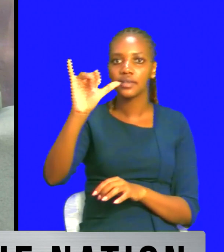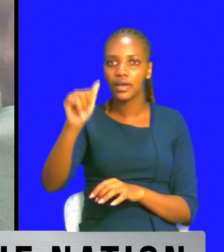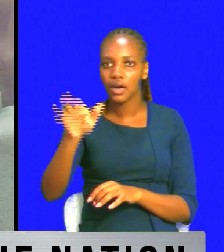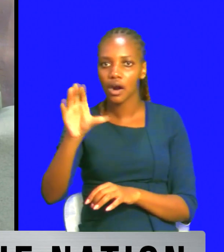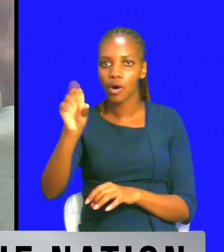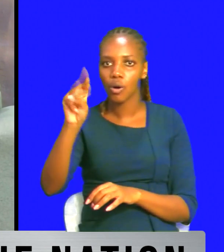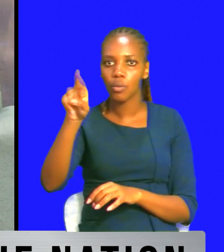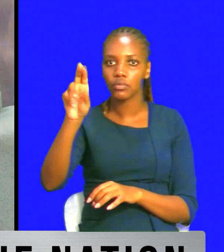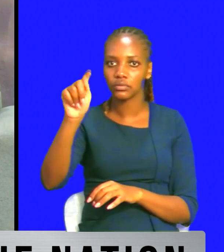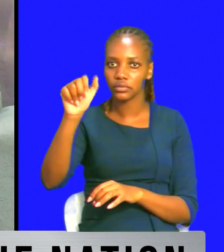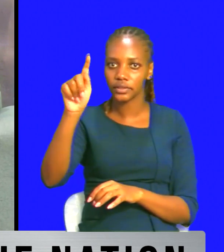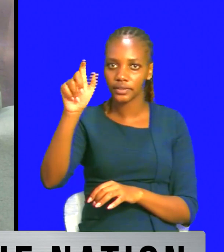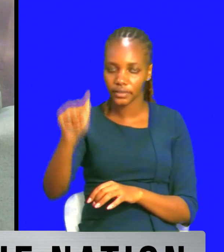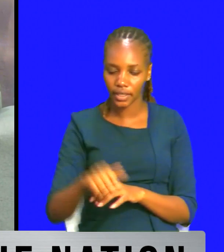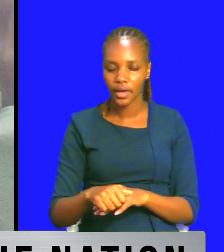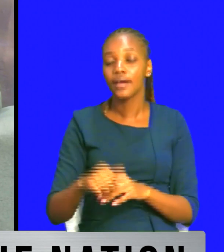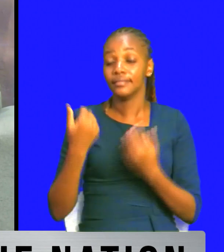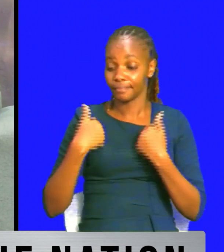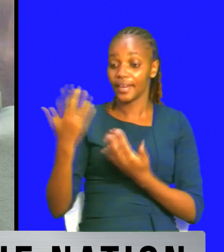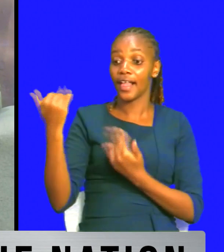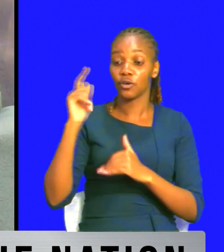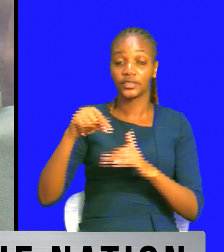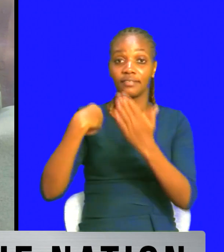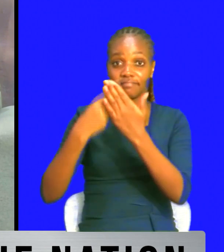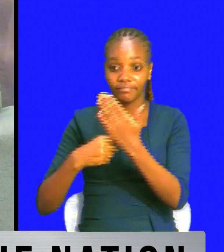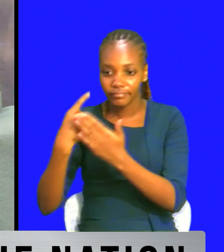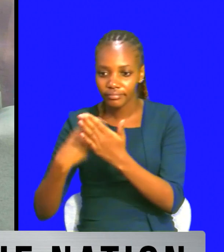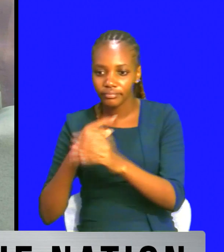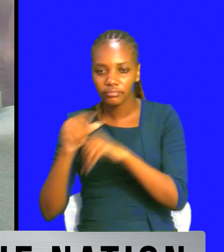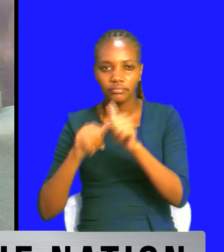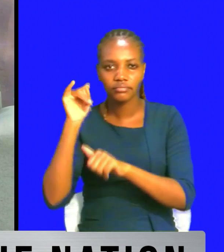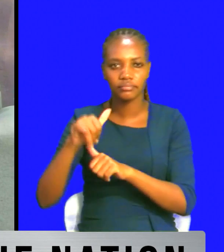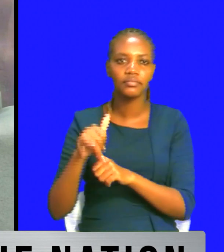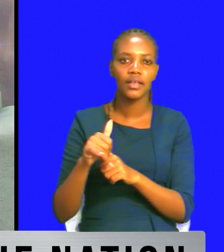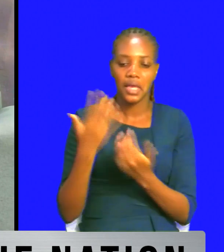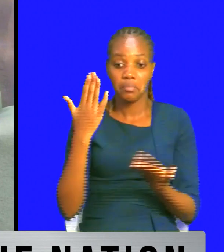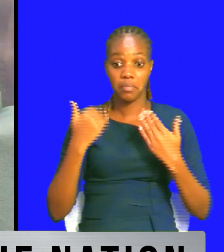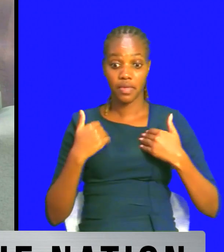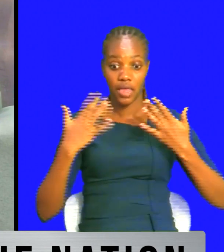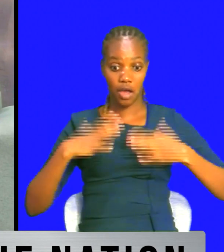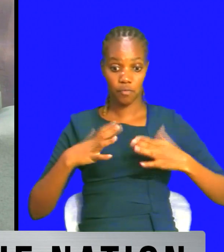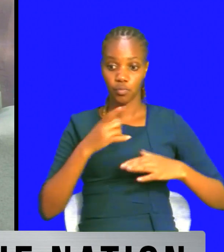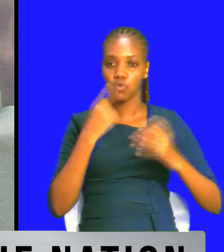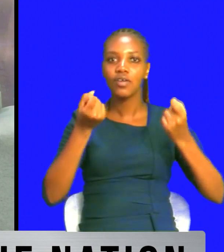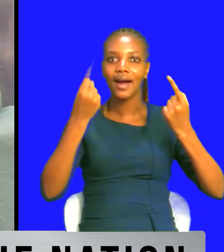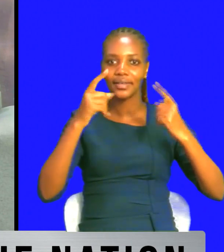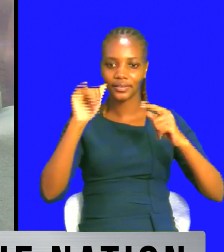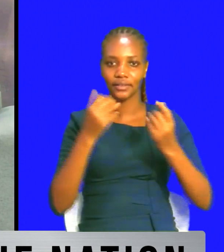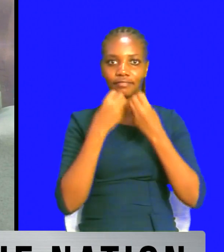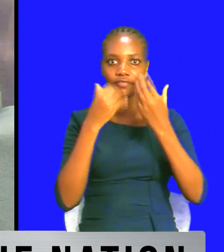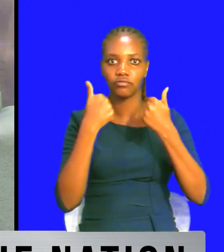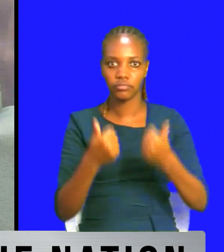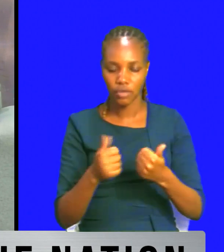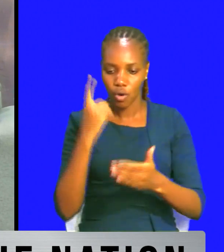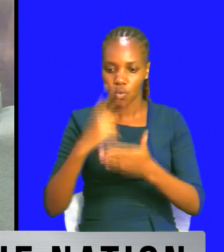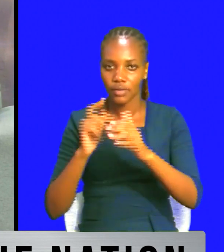civil disobedience. So really, I hope that when they talk civil disobedience, they have people who have an understanding of what they can put